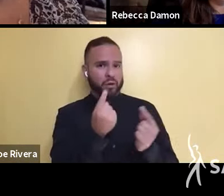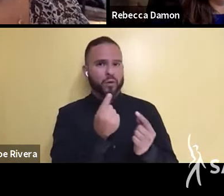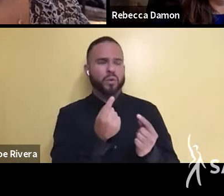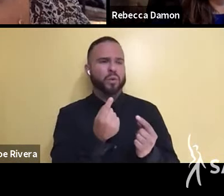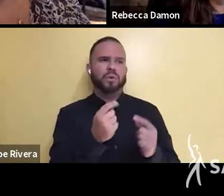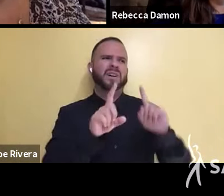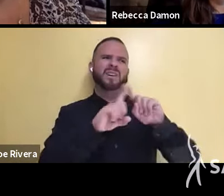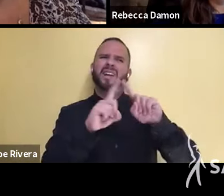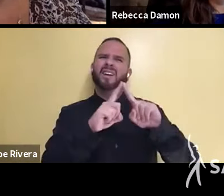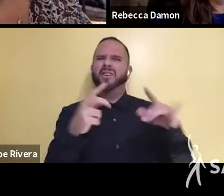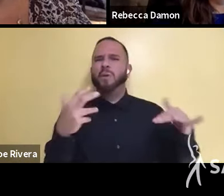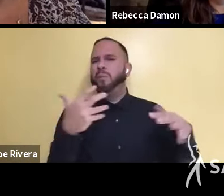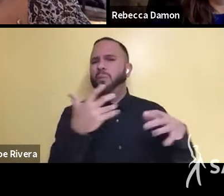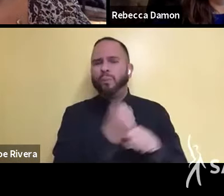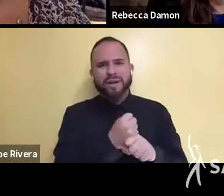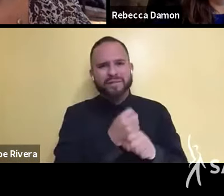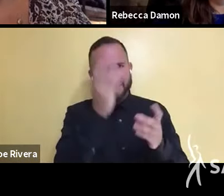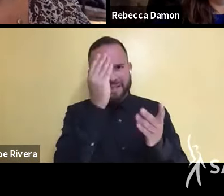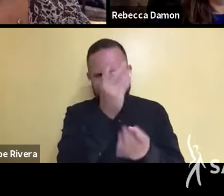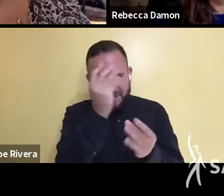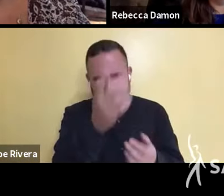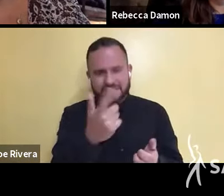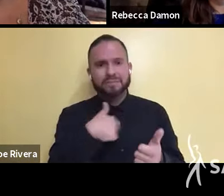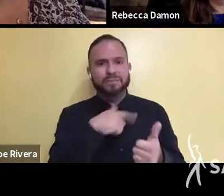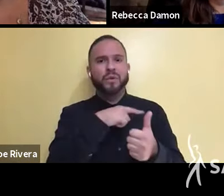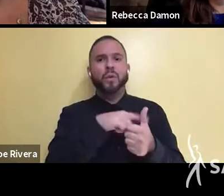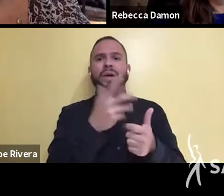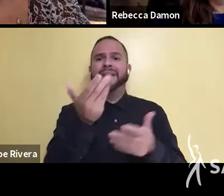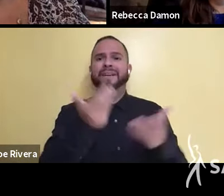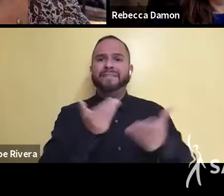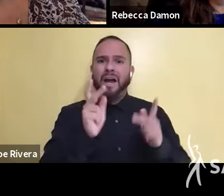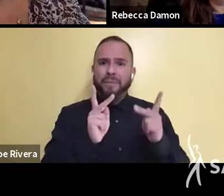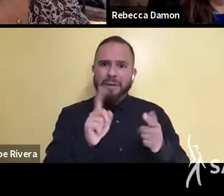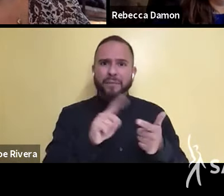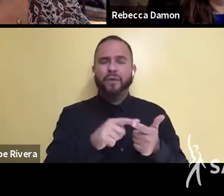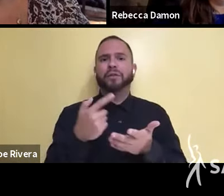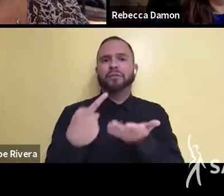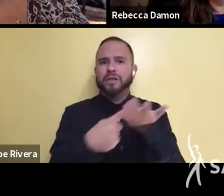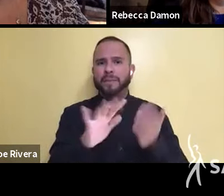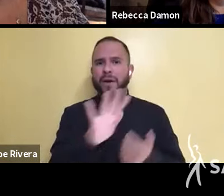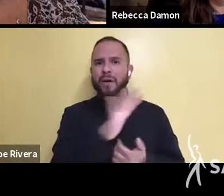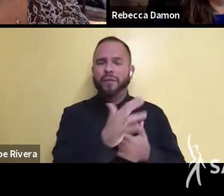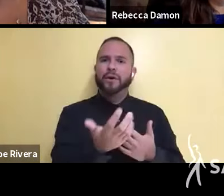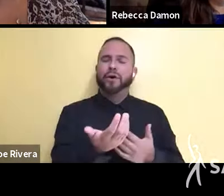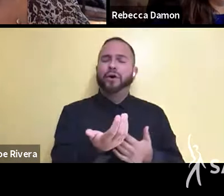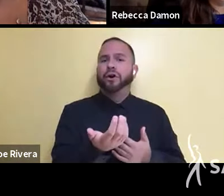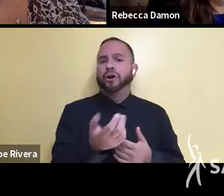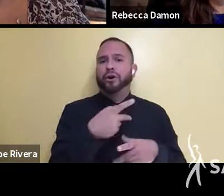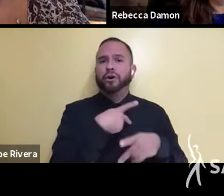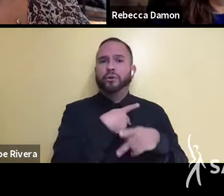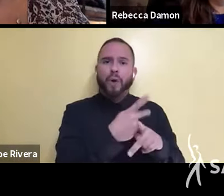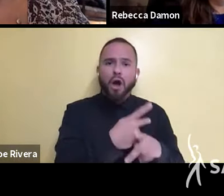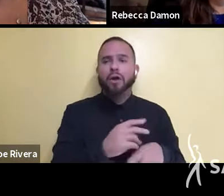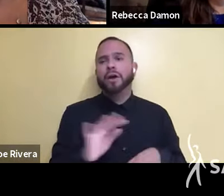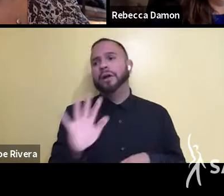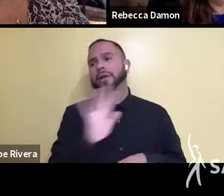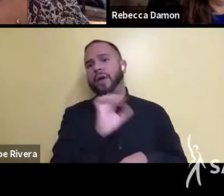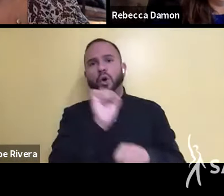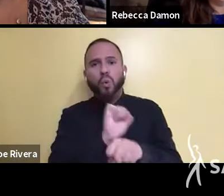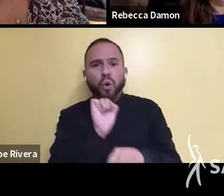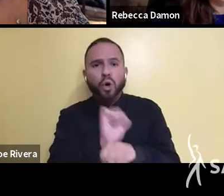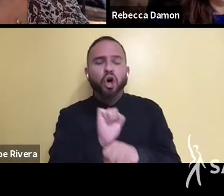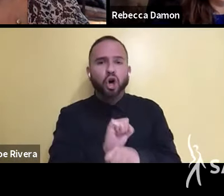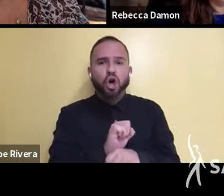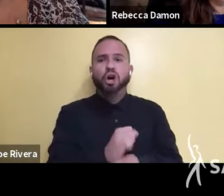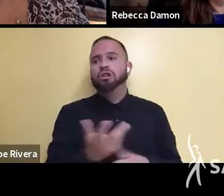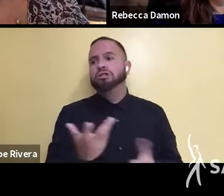briefings where we invited people to talk about their craft, to talk about a product. We had